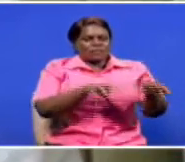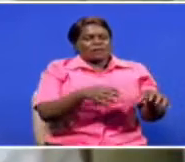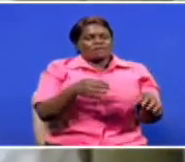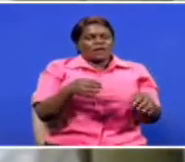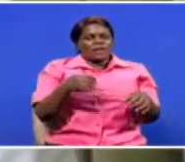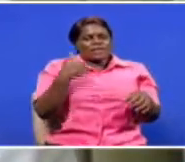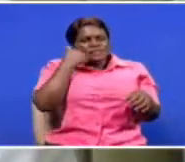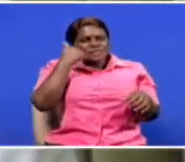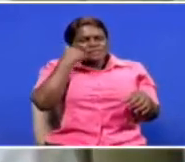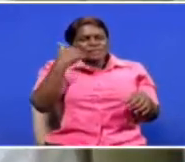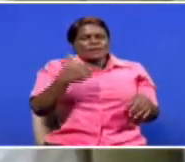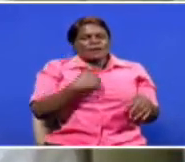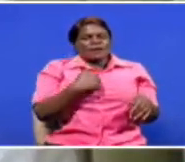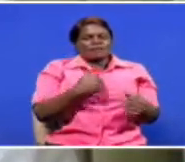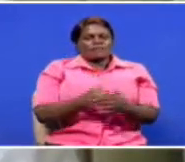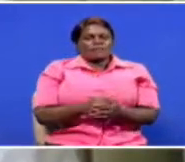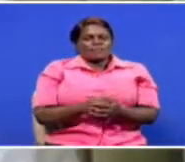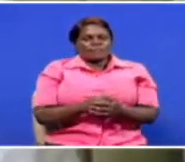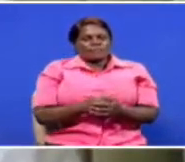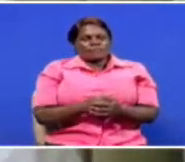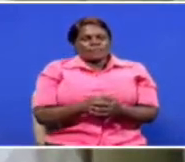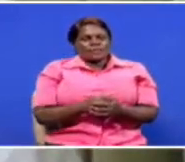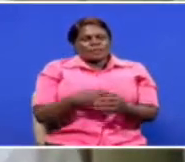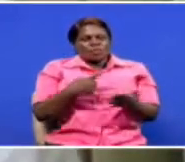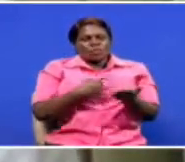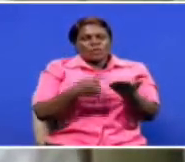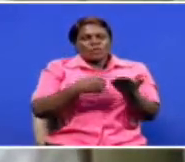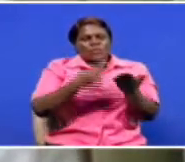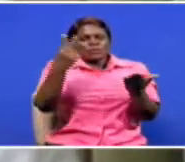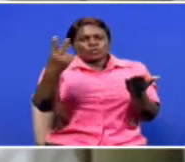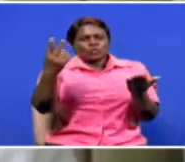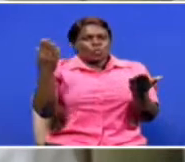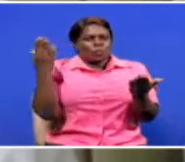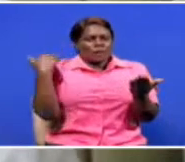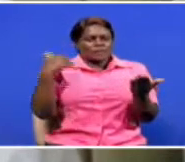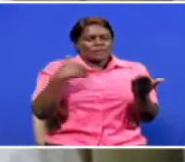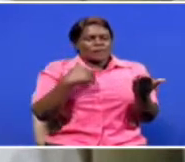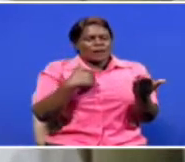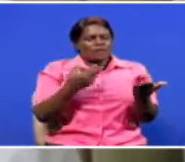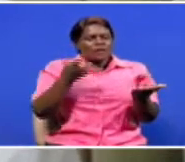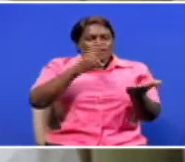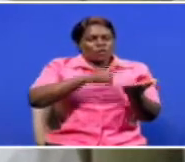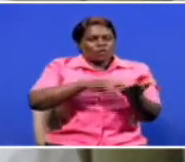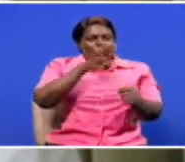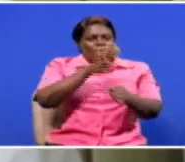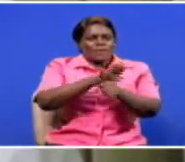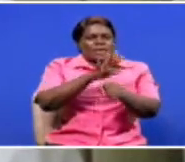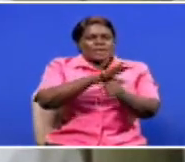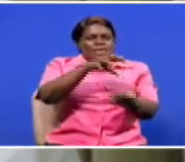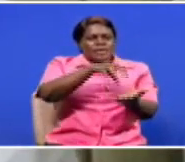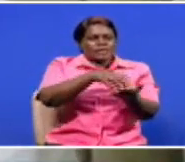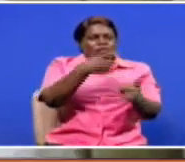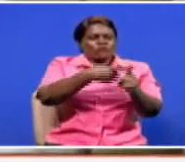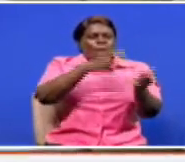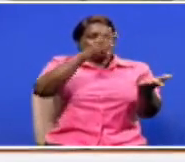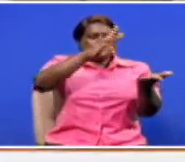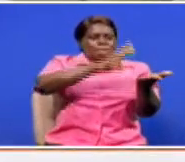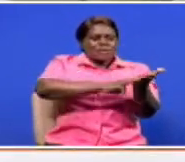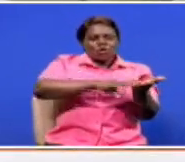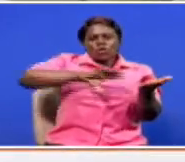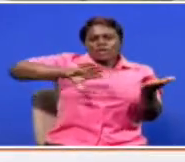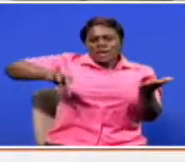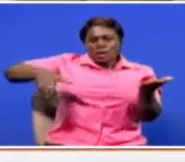cases. About in the last 2 weeks, we have recorded quite a number of cases from Migori County,